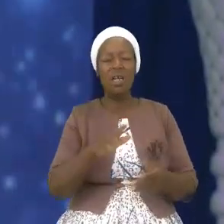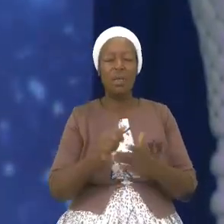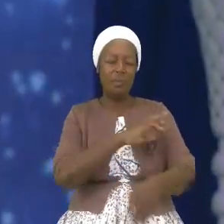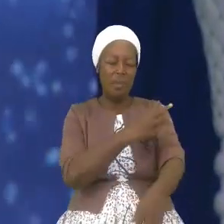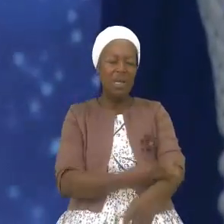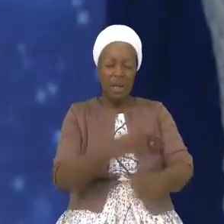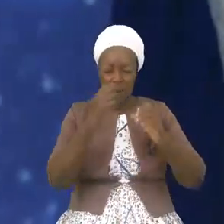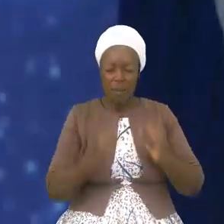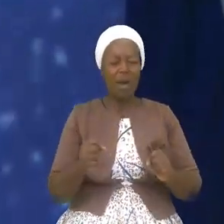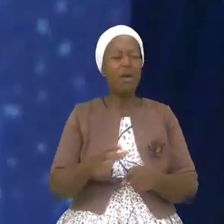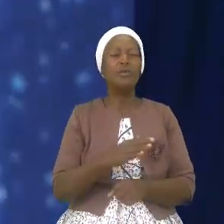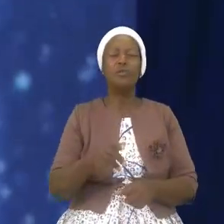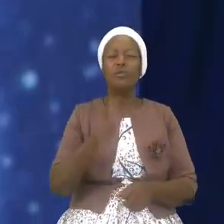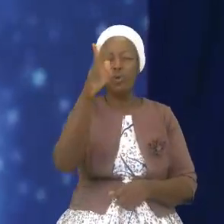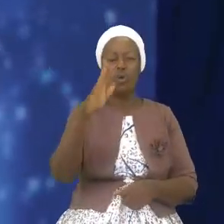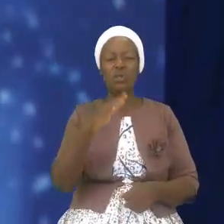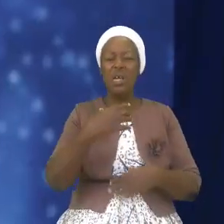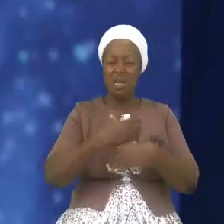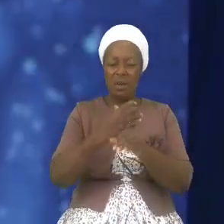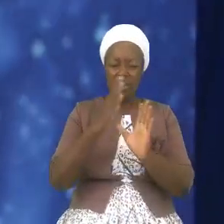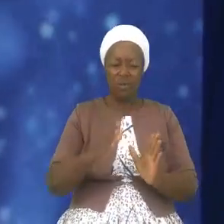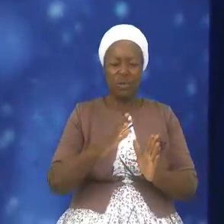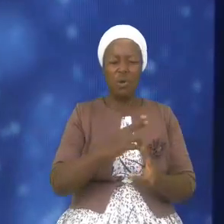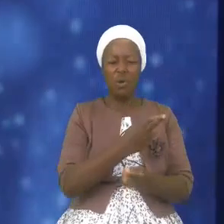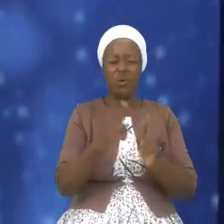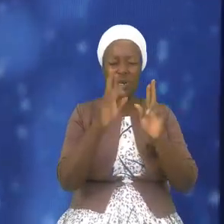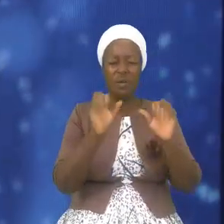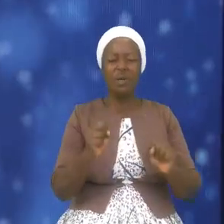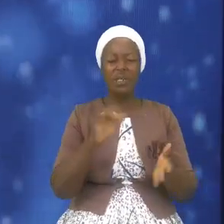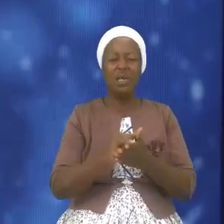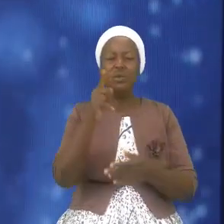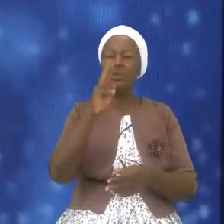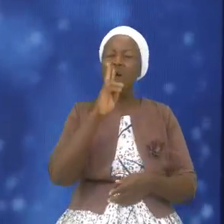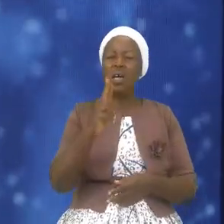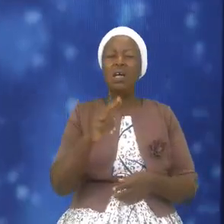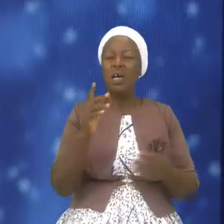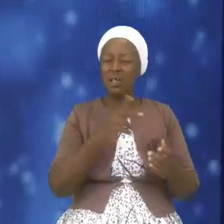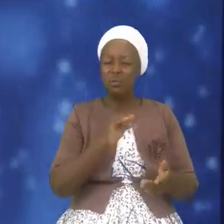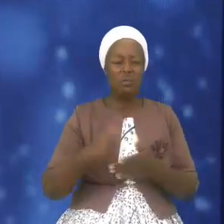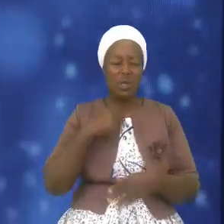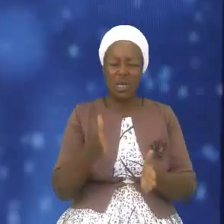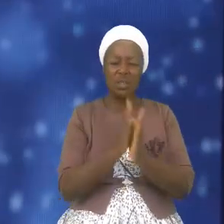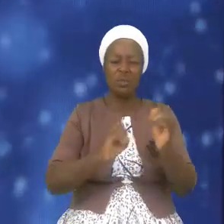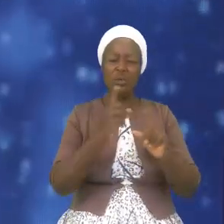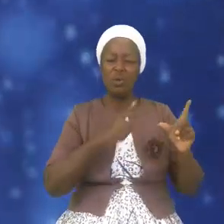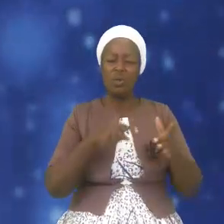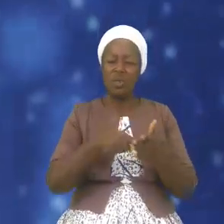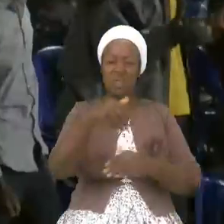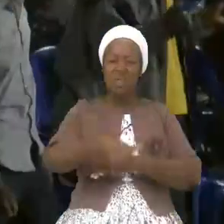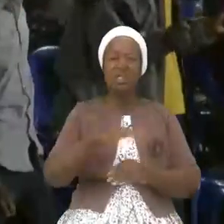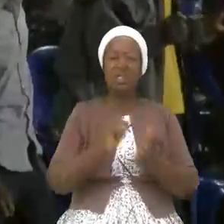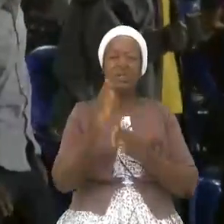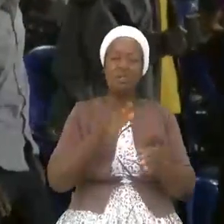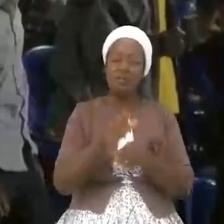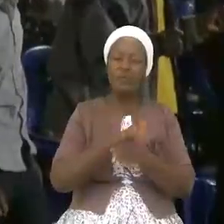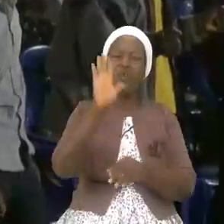you are. We're asking, oh Lord, tonight, you fulfill your word in every life in Jesus'